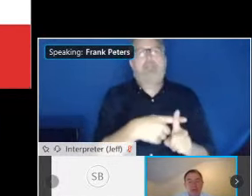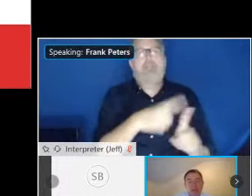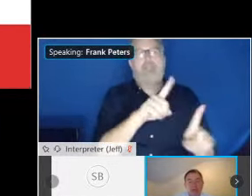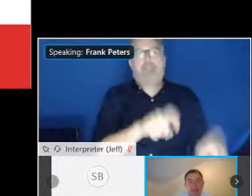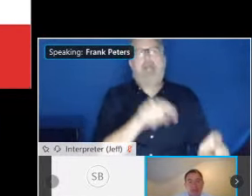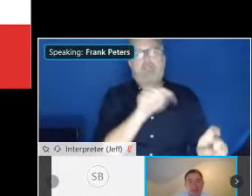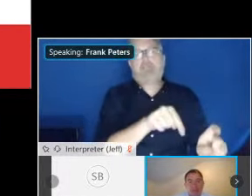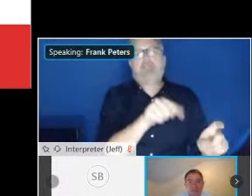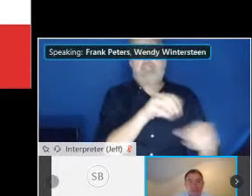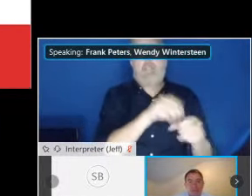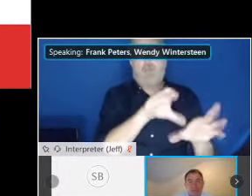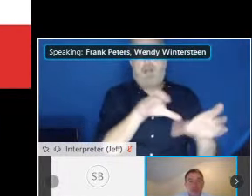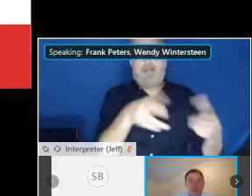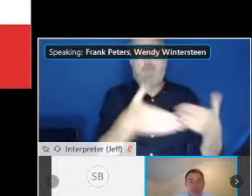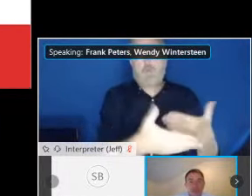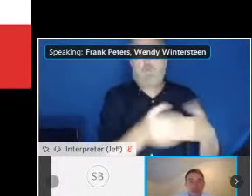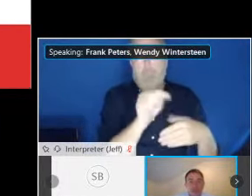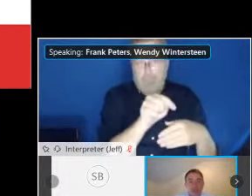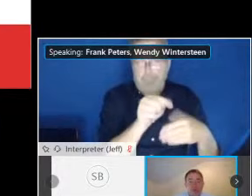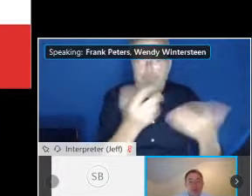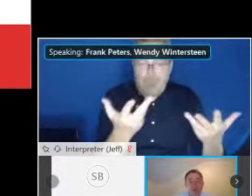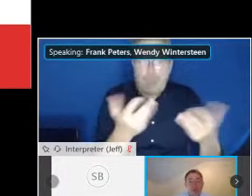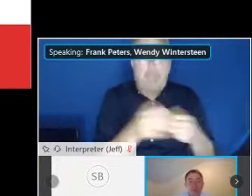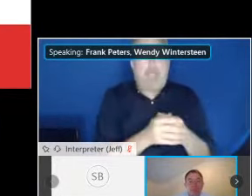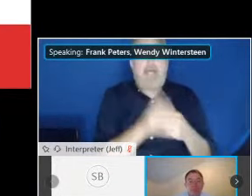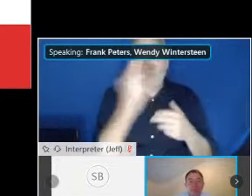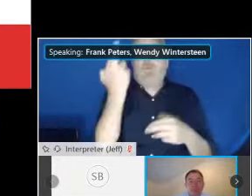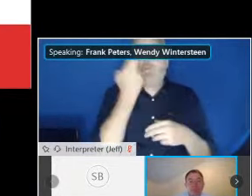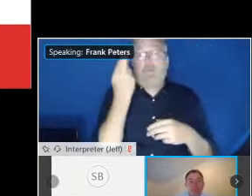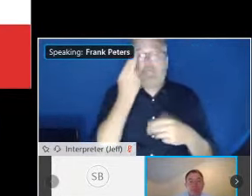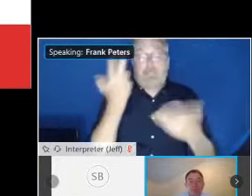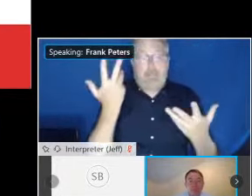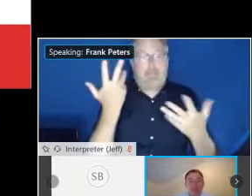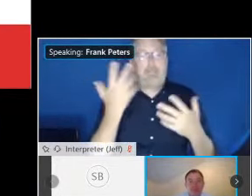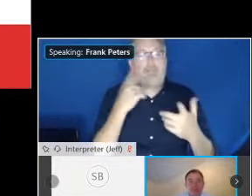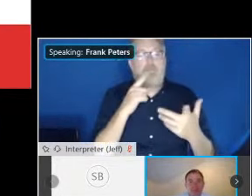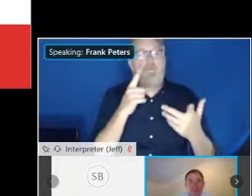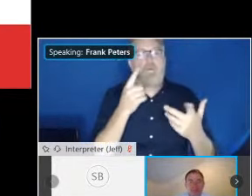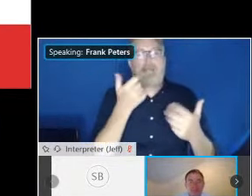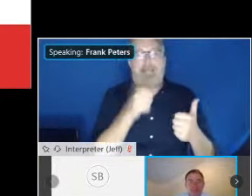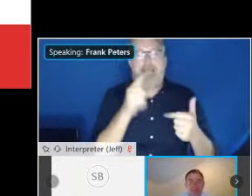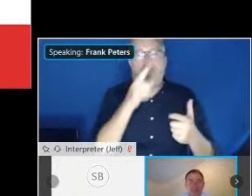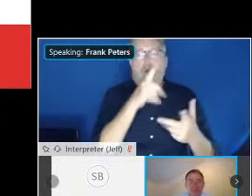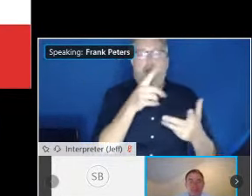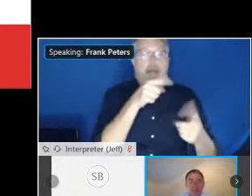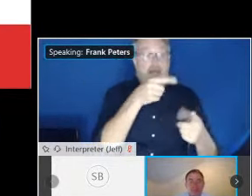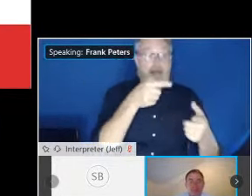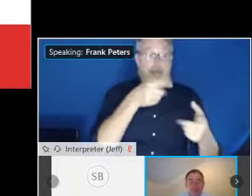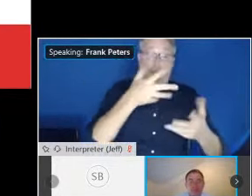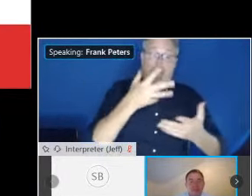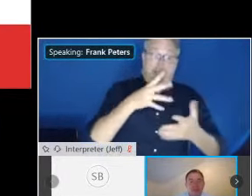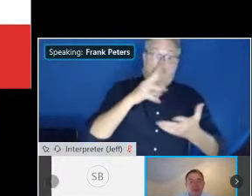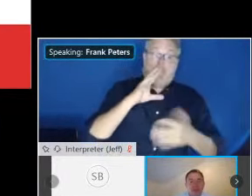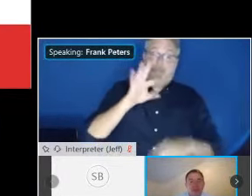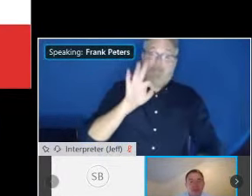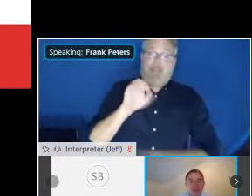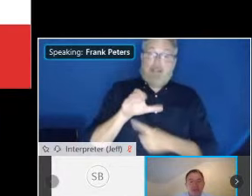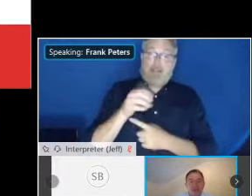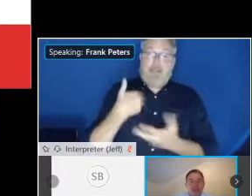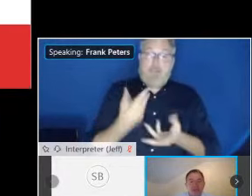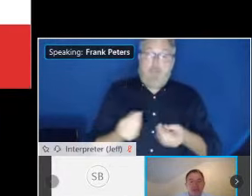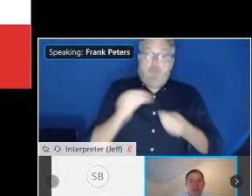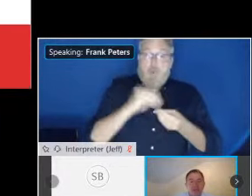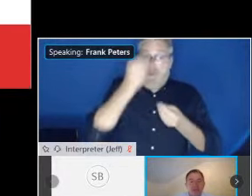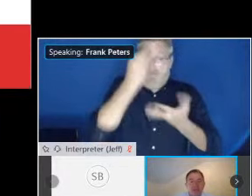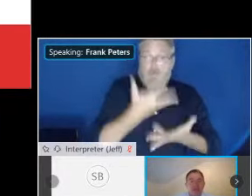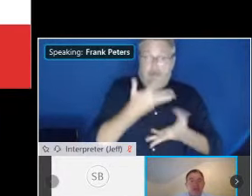and asking that, and the purpose of this largely is for the faculty member to upload any additional information that they have that can assist the